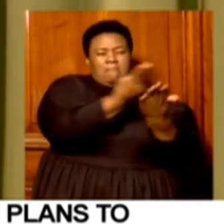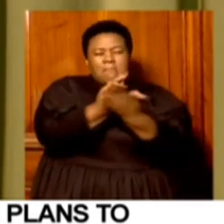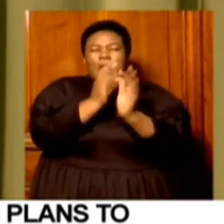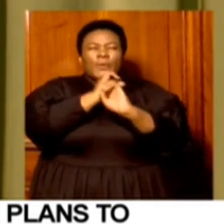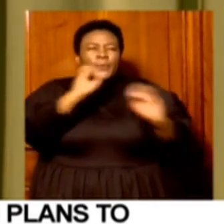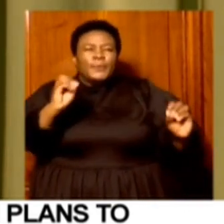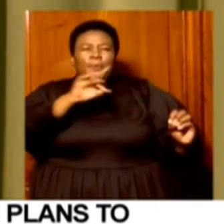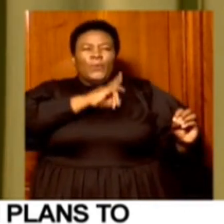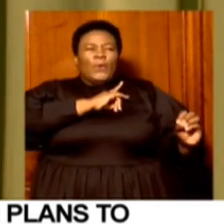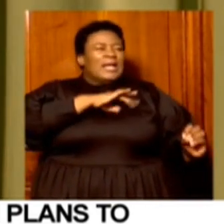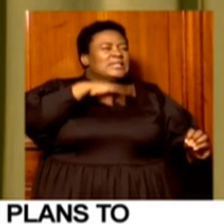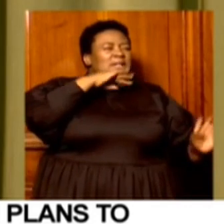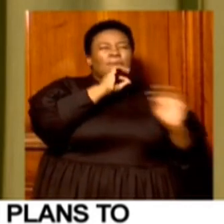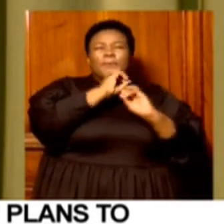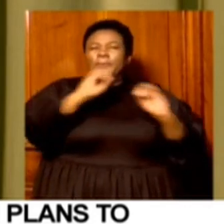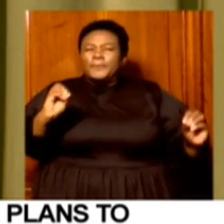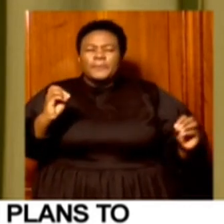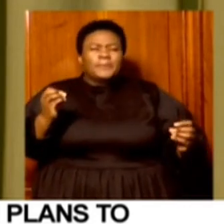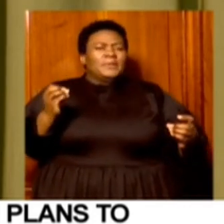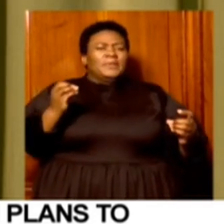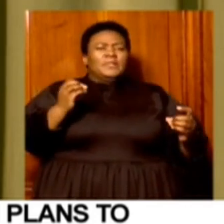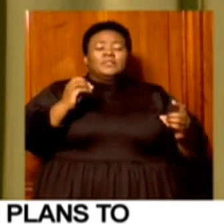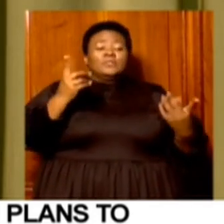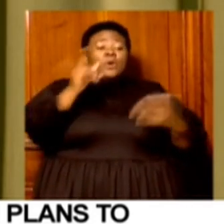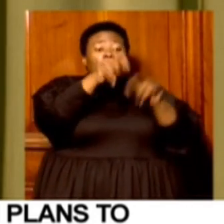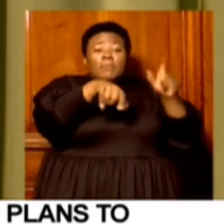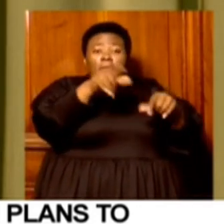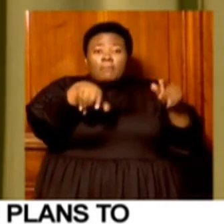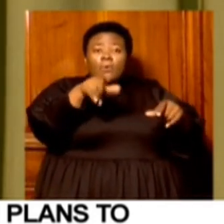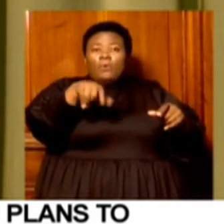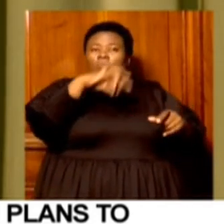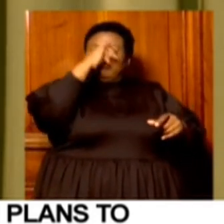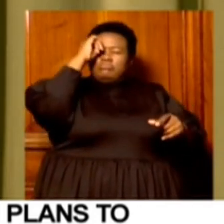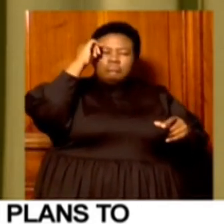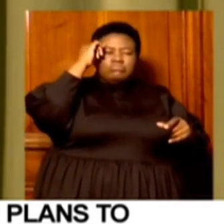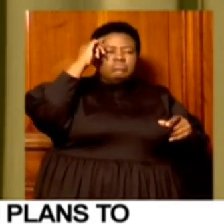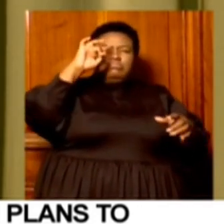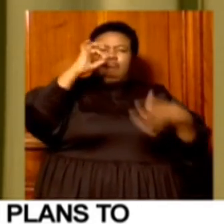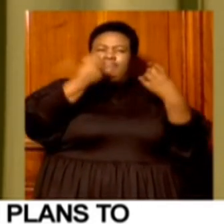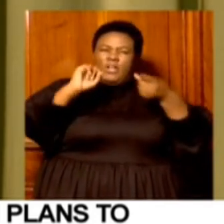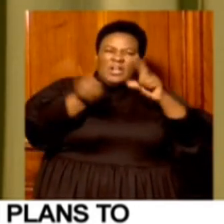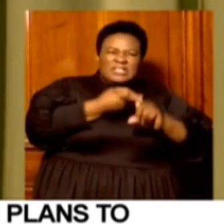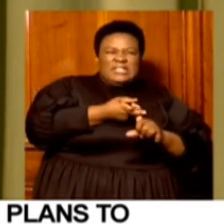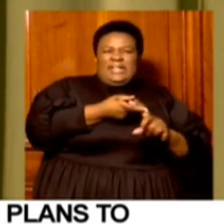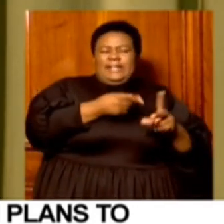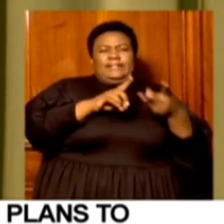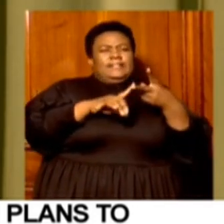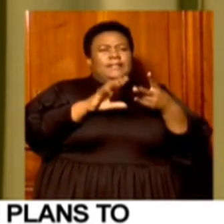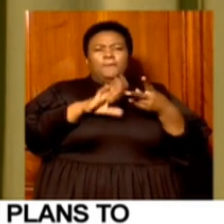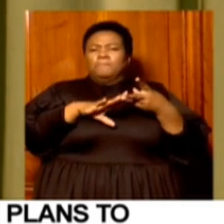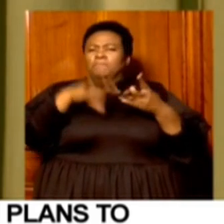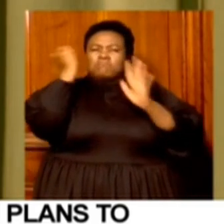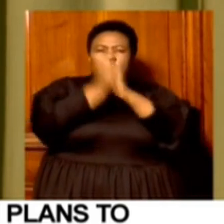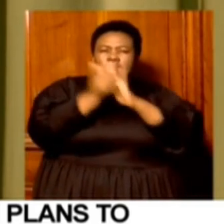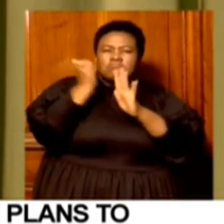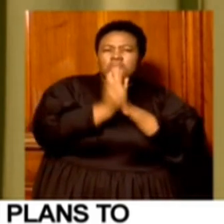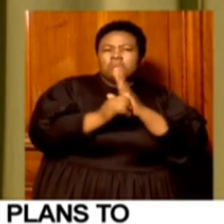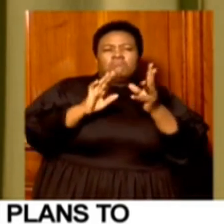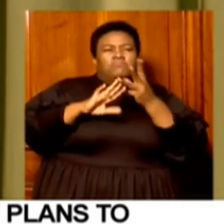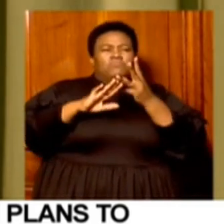not there. They are accommodating people who are injured either in car accidents